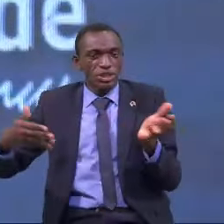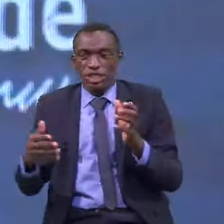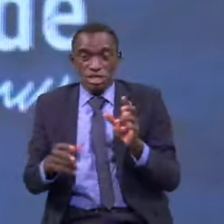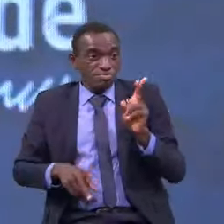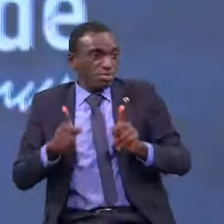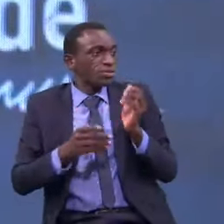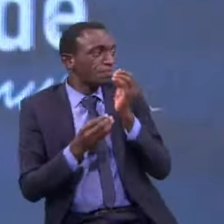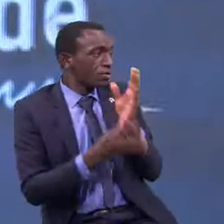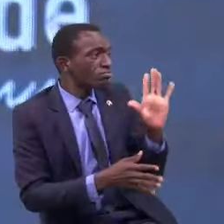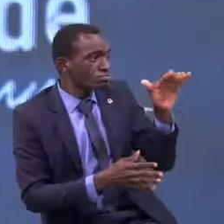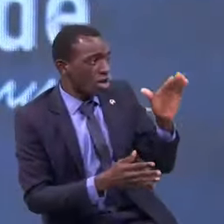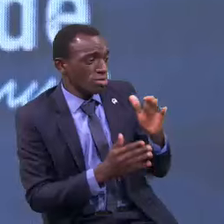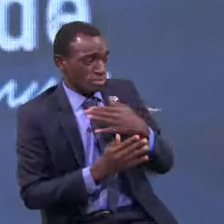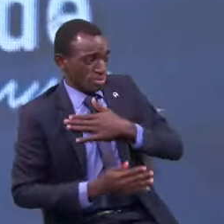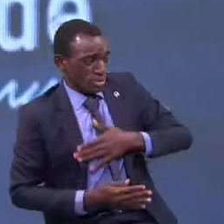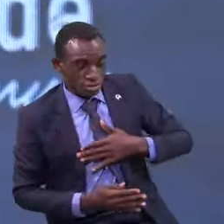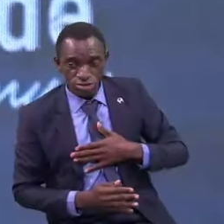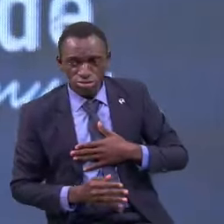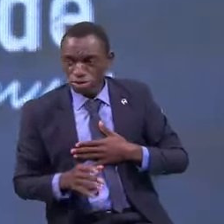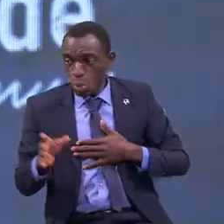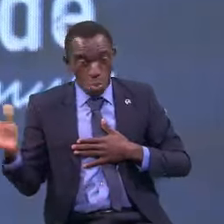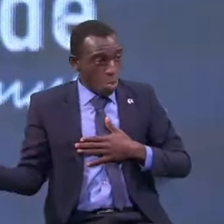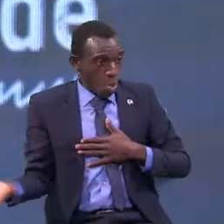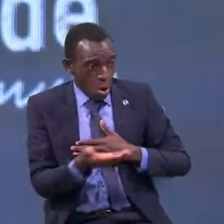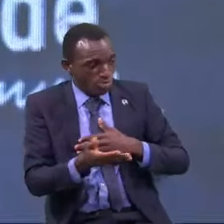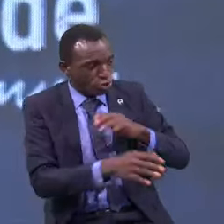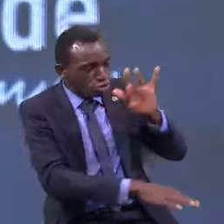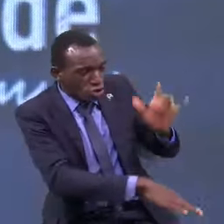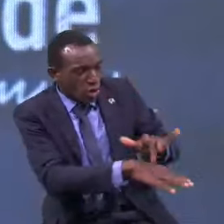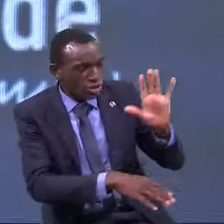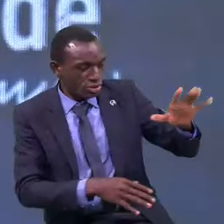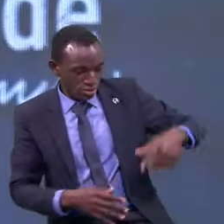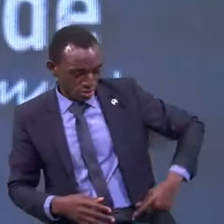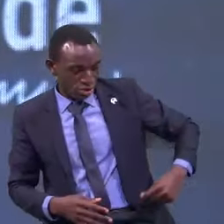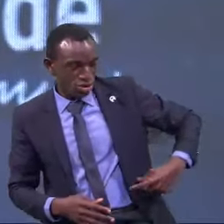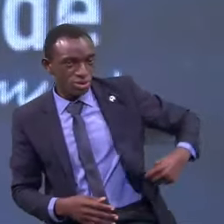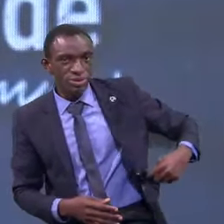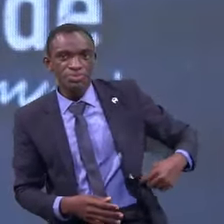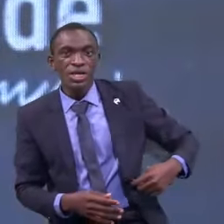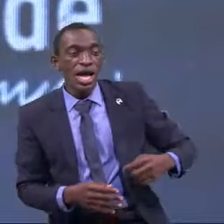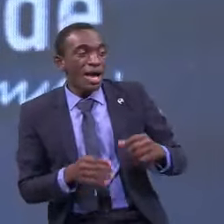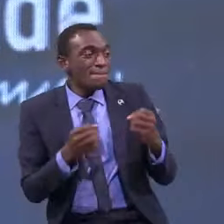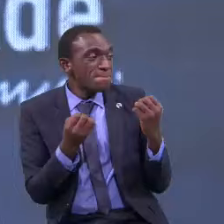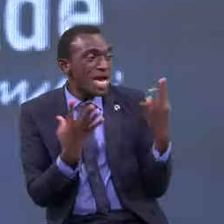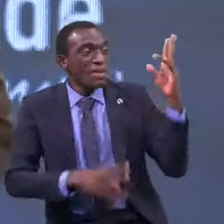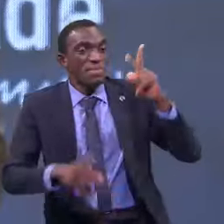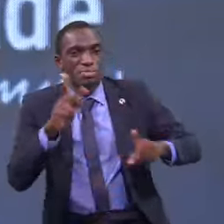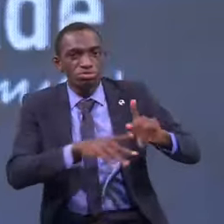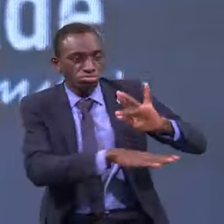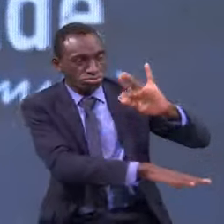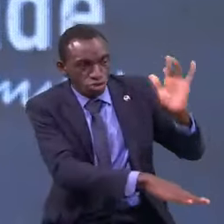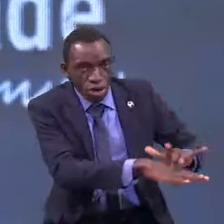the hem of his garment, and as many as touched were